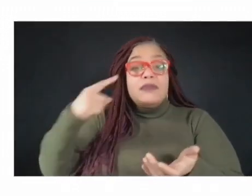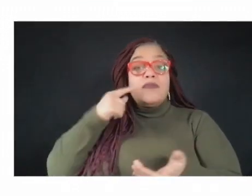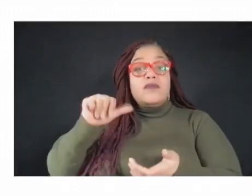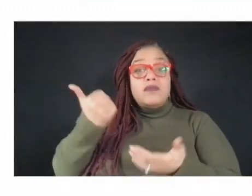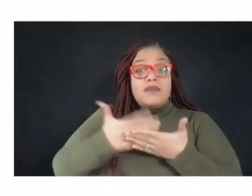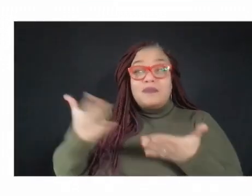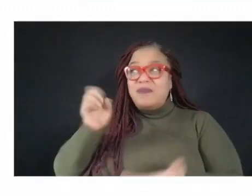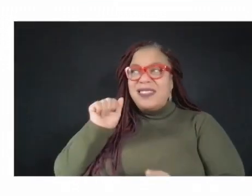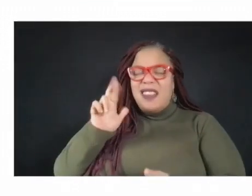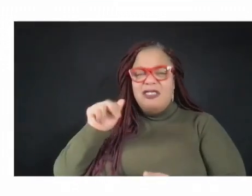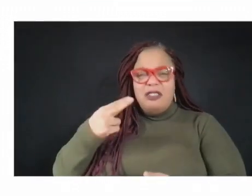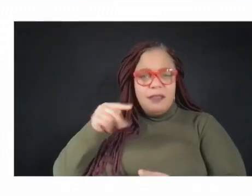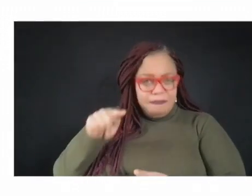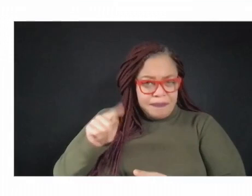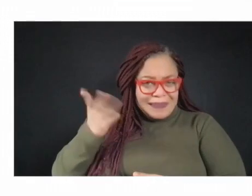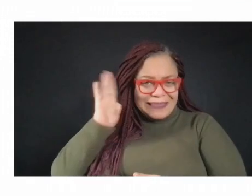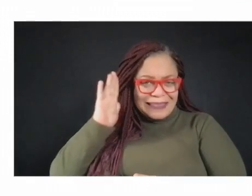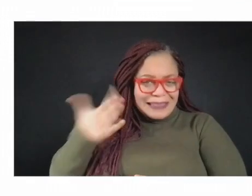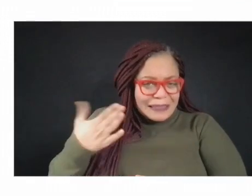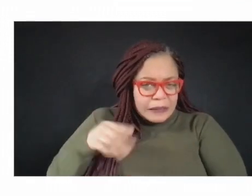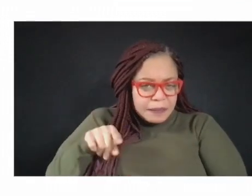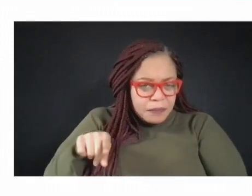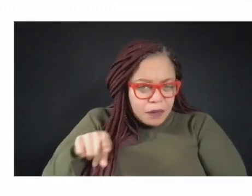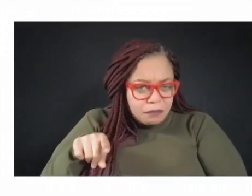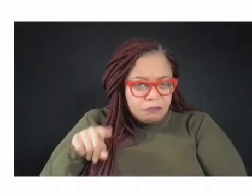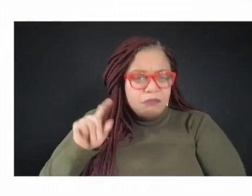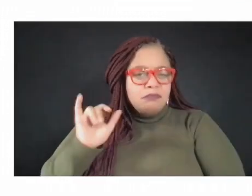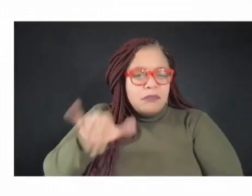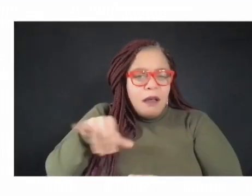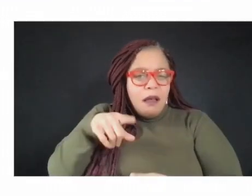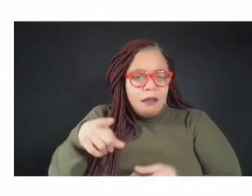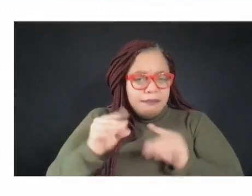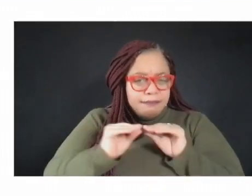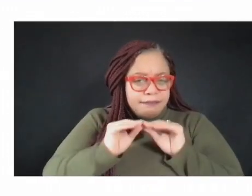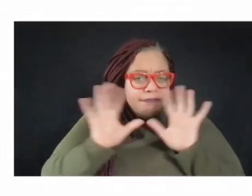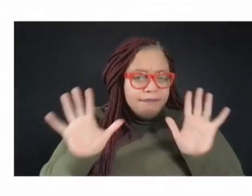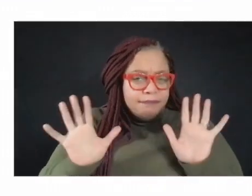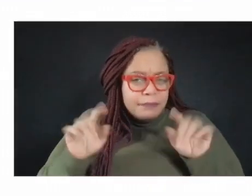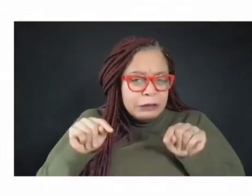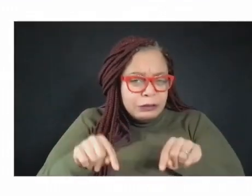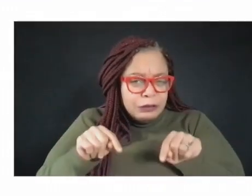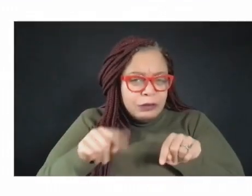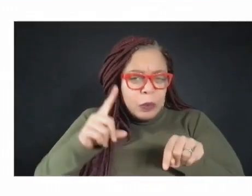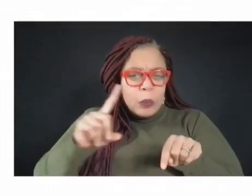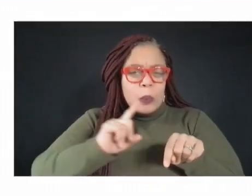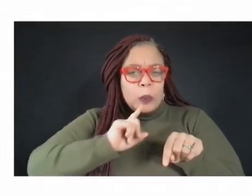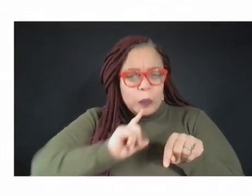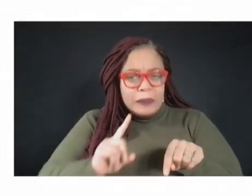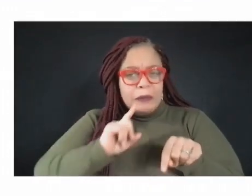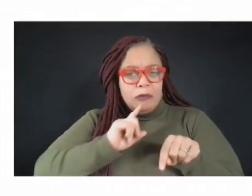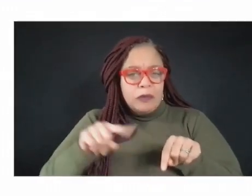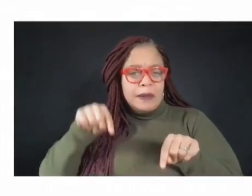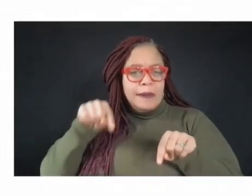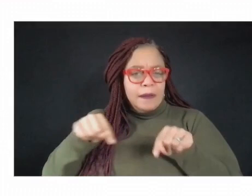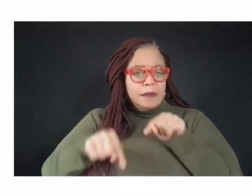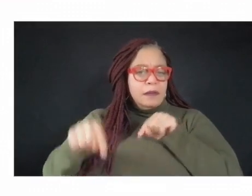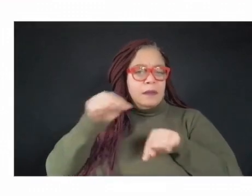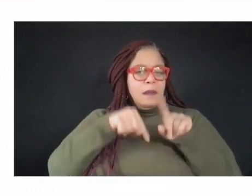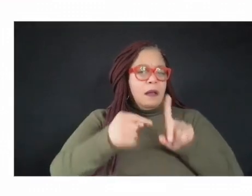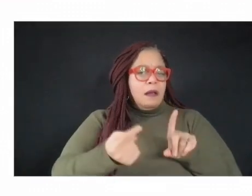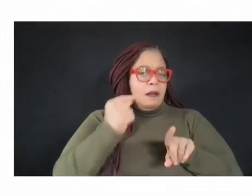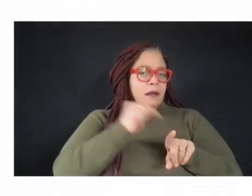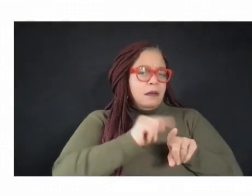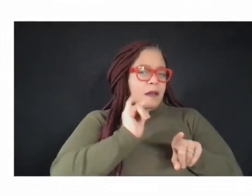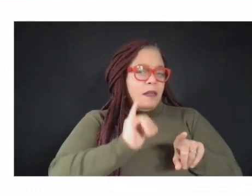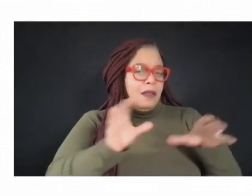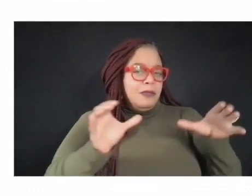to be clear here is really, this goes back to the session on infrastructure, but these themes have come